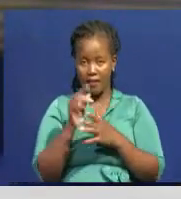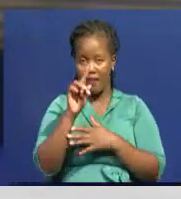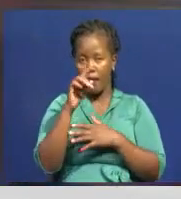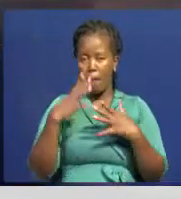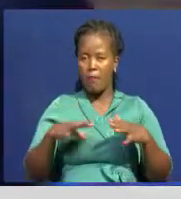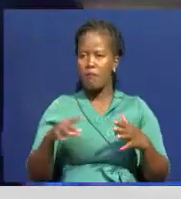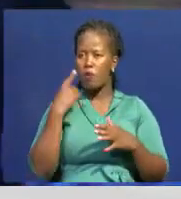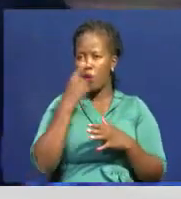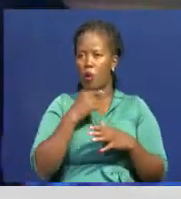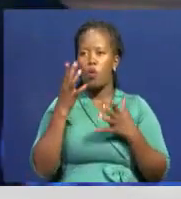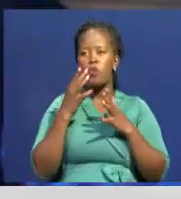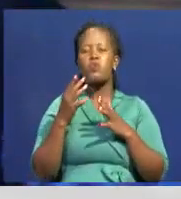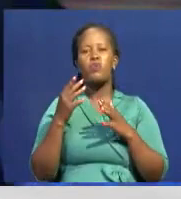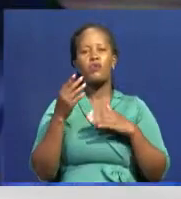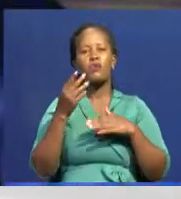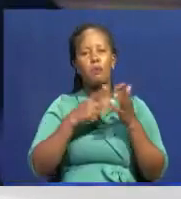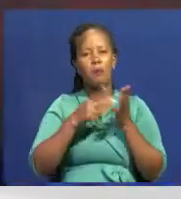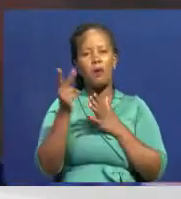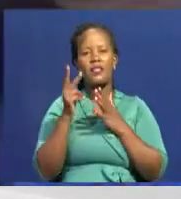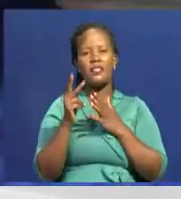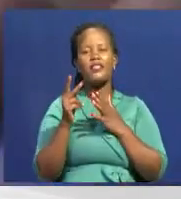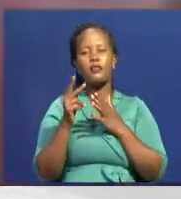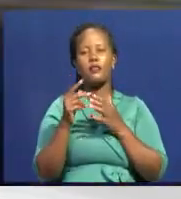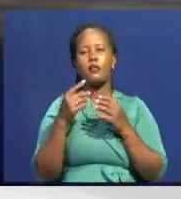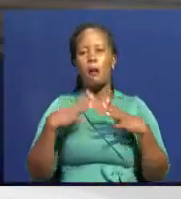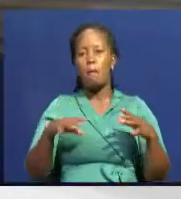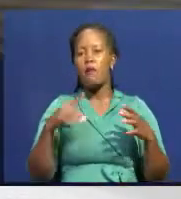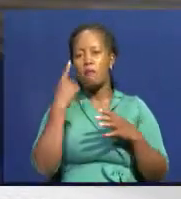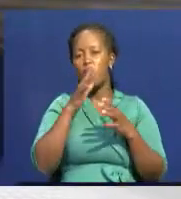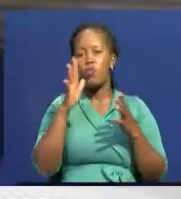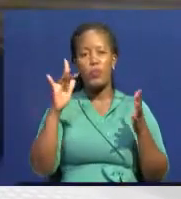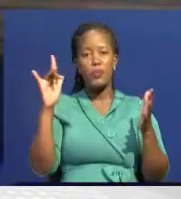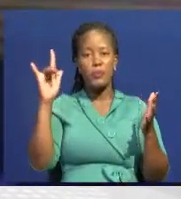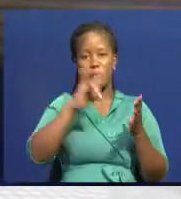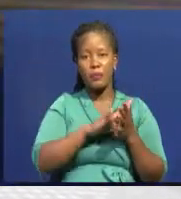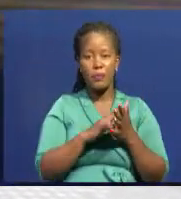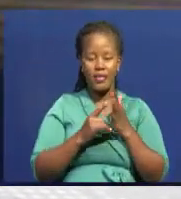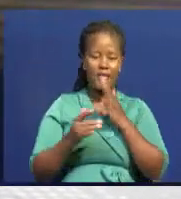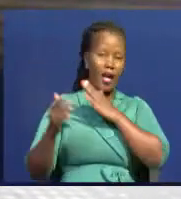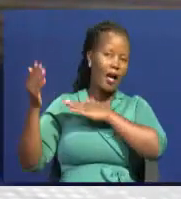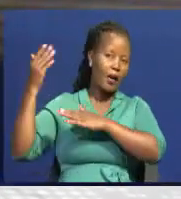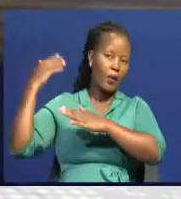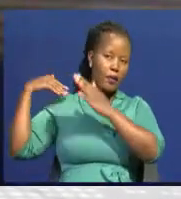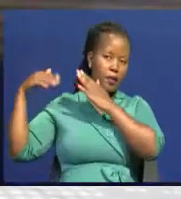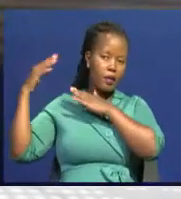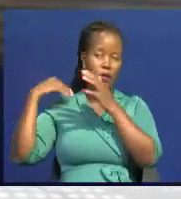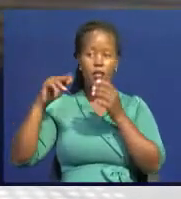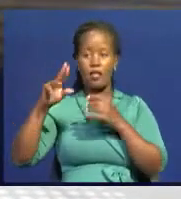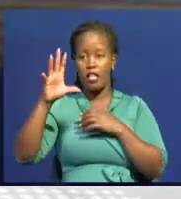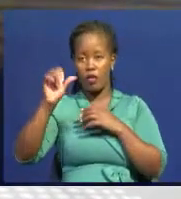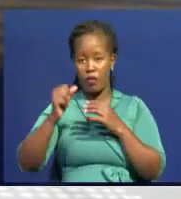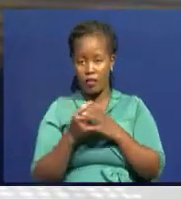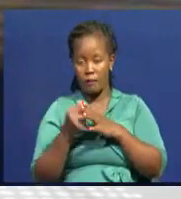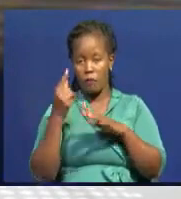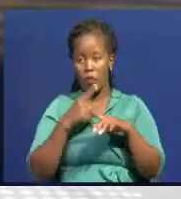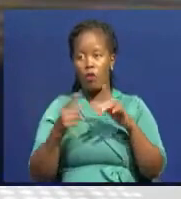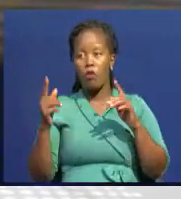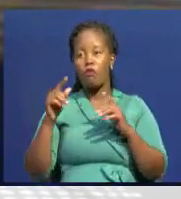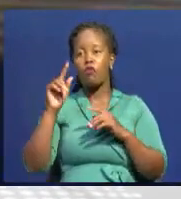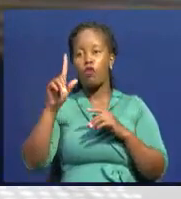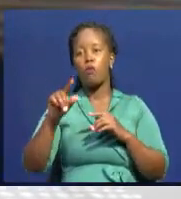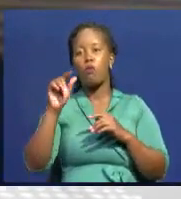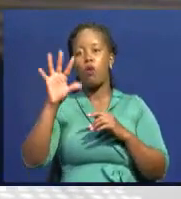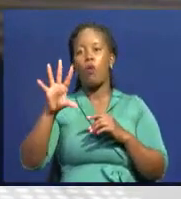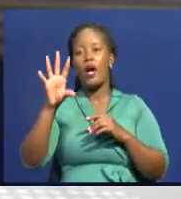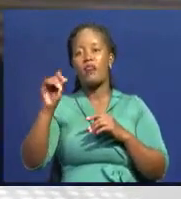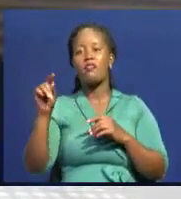Kenyans, meaning the people who boarded their plane from JFK and came to the US. Out of 150,000 Kenyans